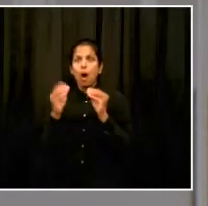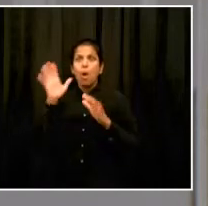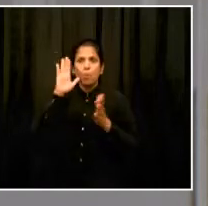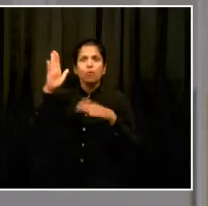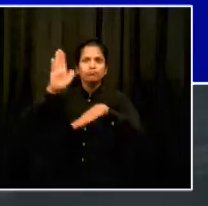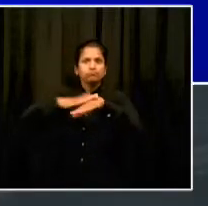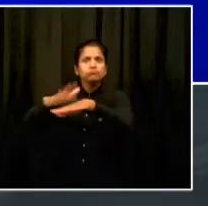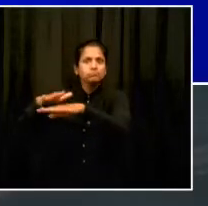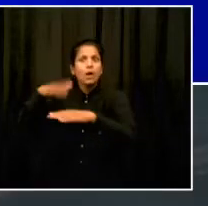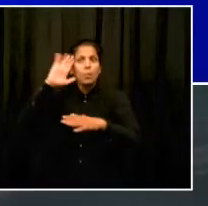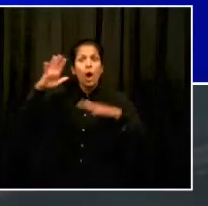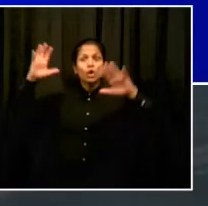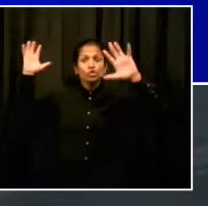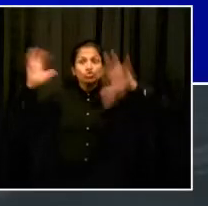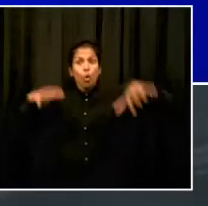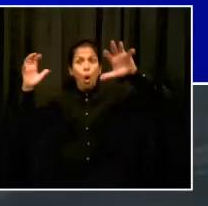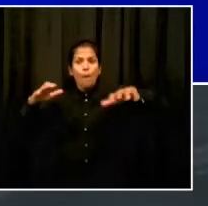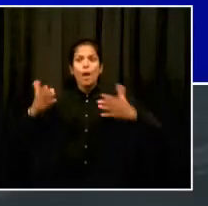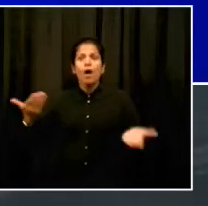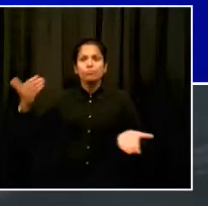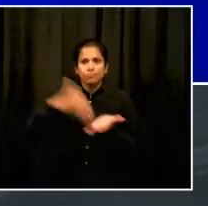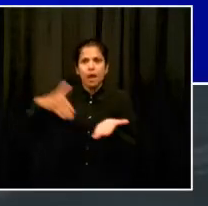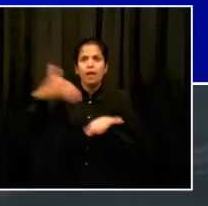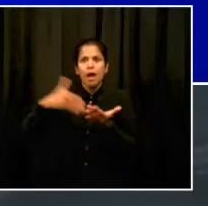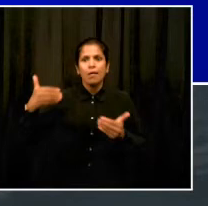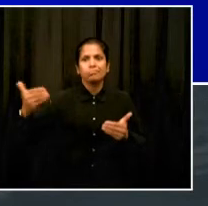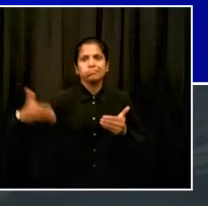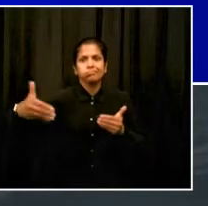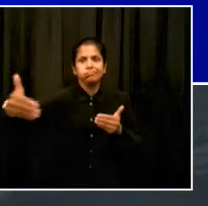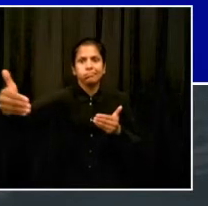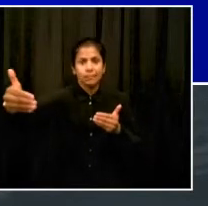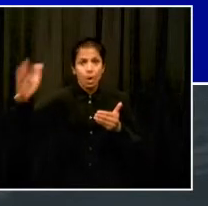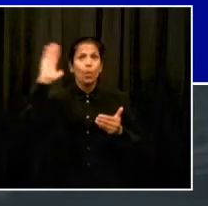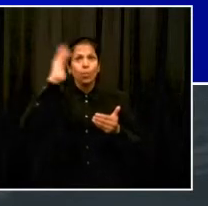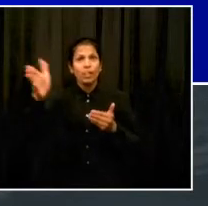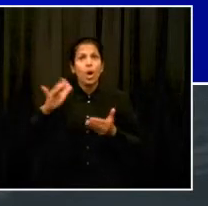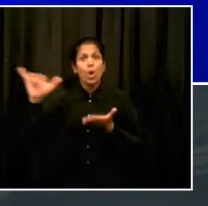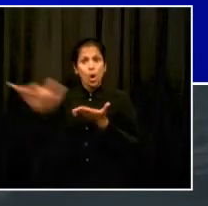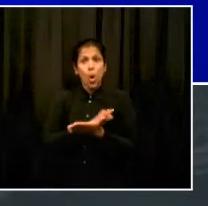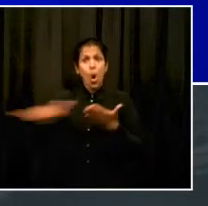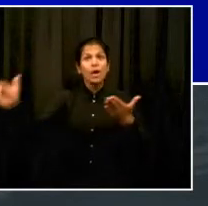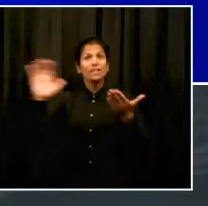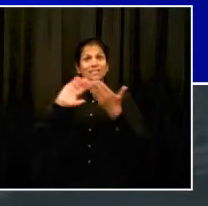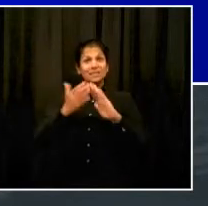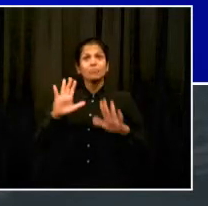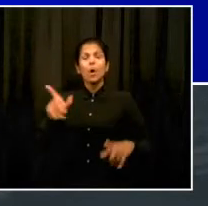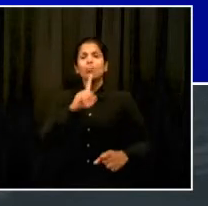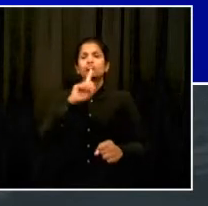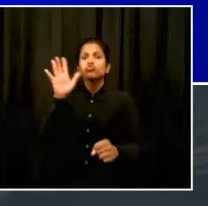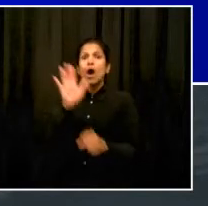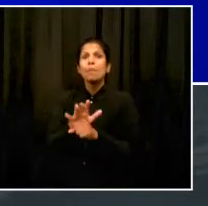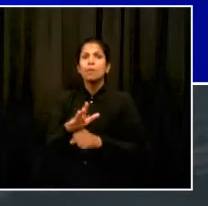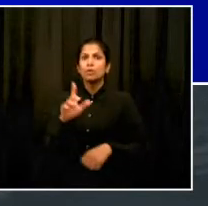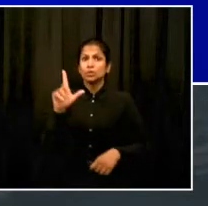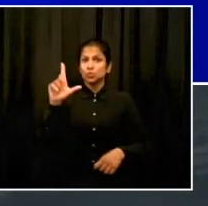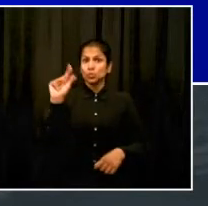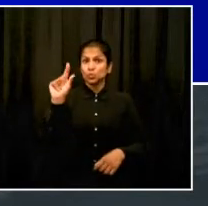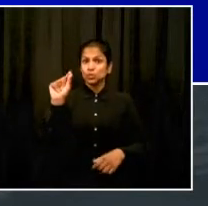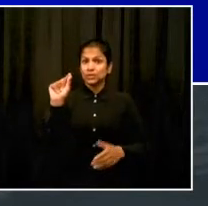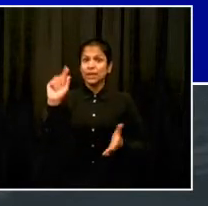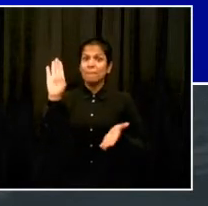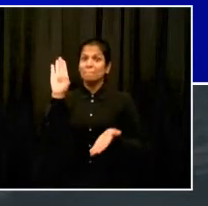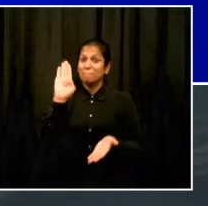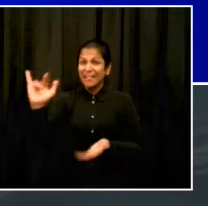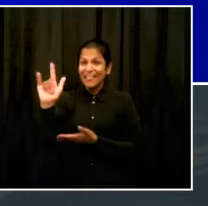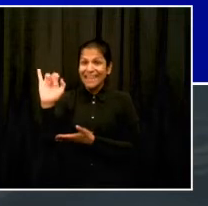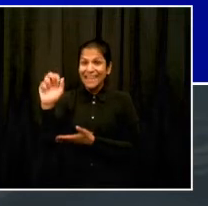than $20 billion to protect all 5 boroughs from climate threats, and we have made significant progress. We have deployed